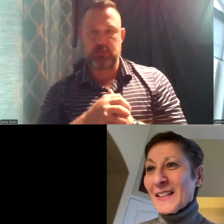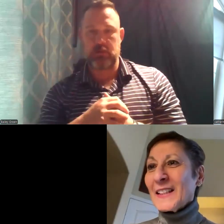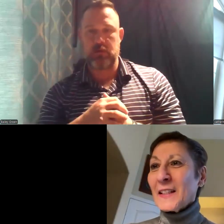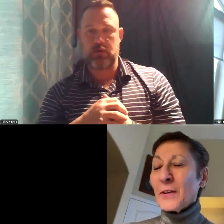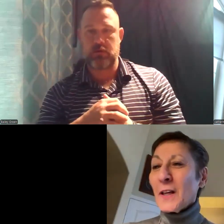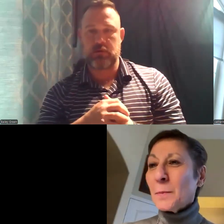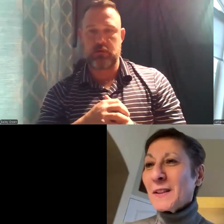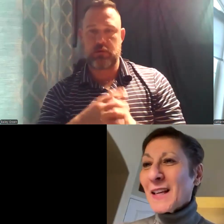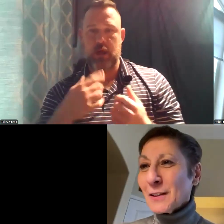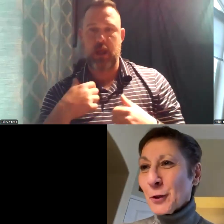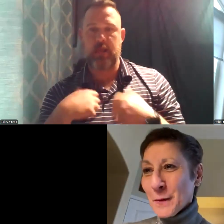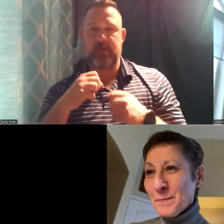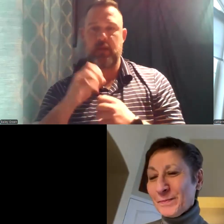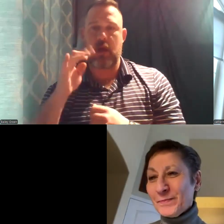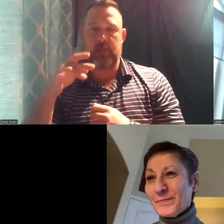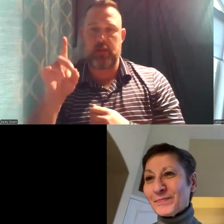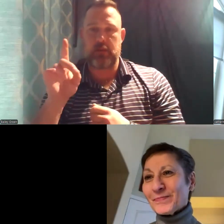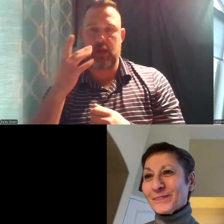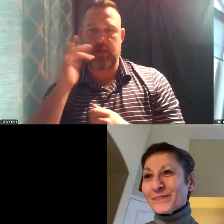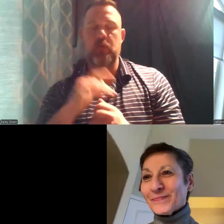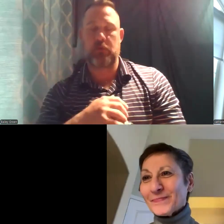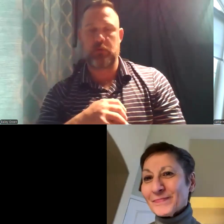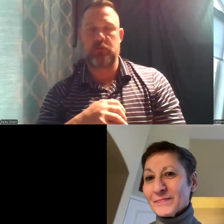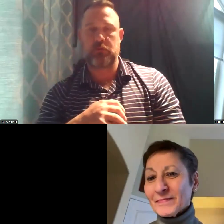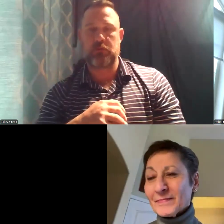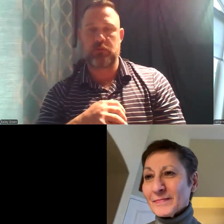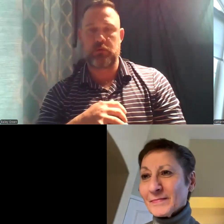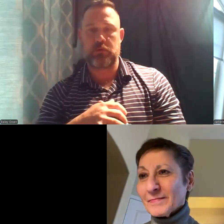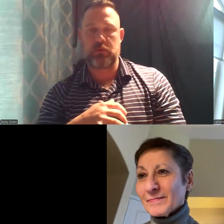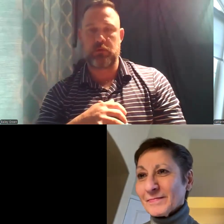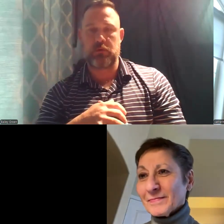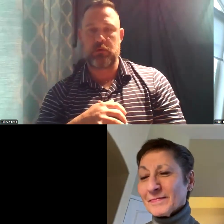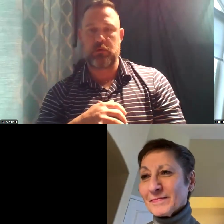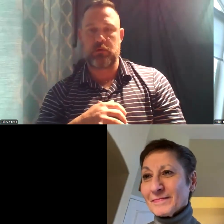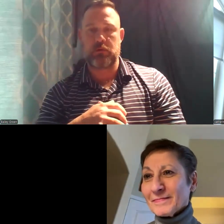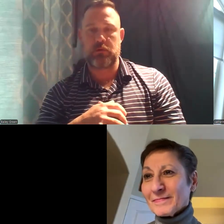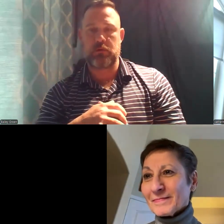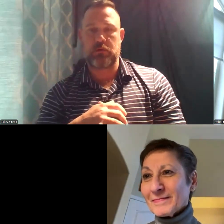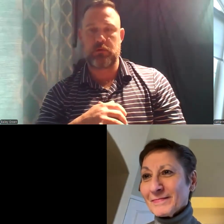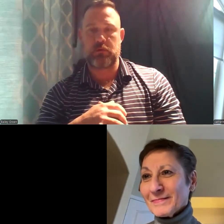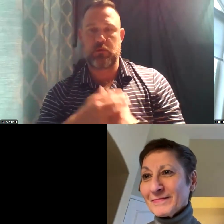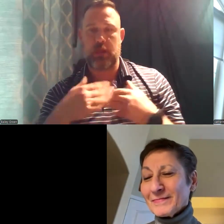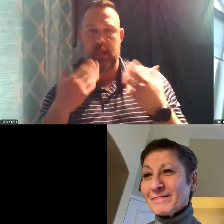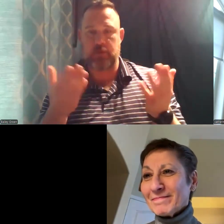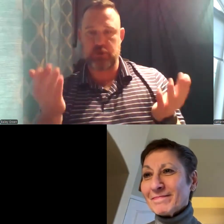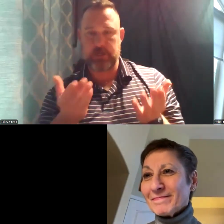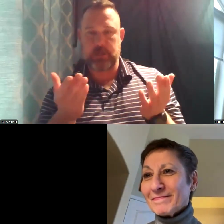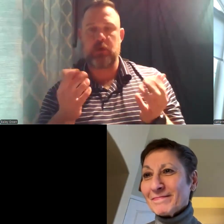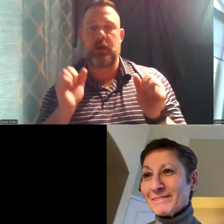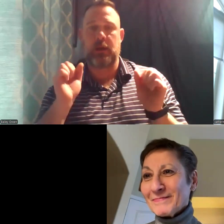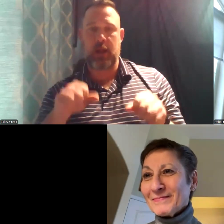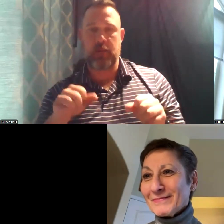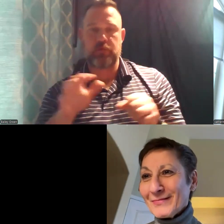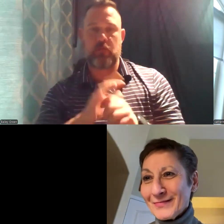so And much. I live in Upland, California. Terrific. Thanks for that. And glad you are here and able to